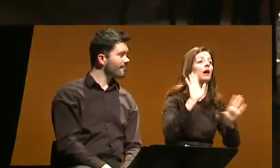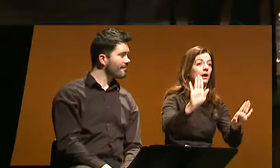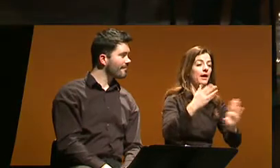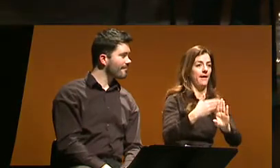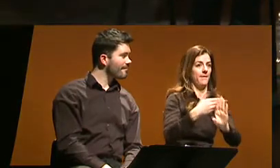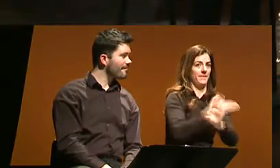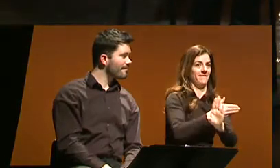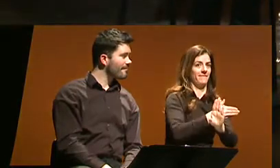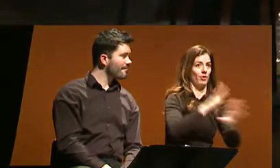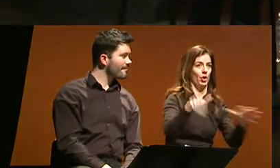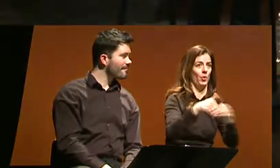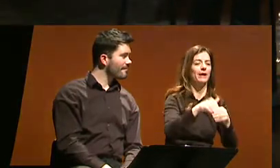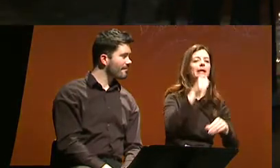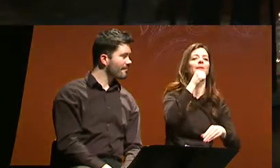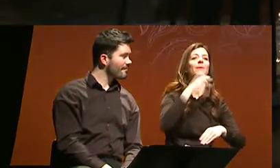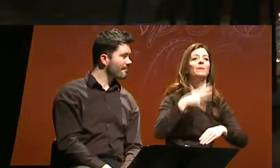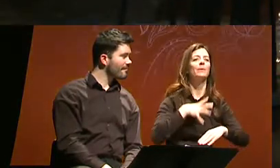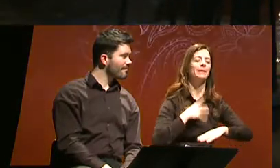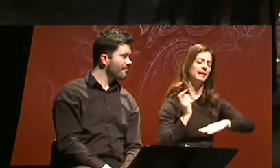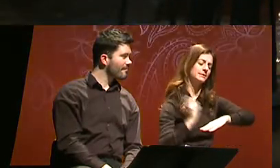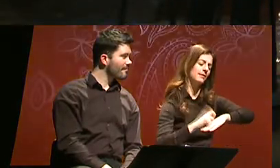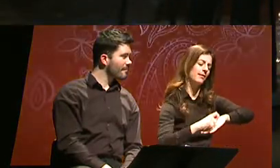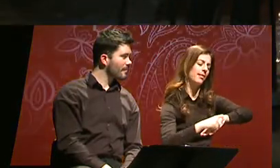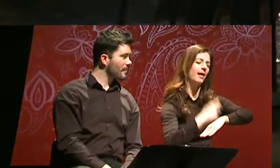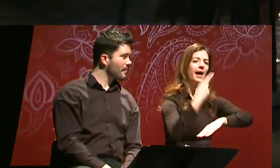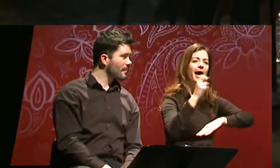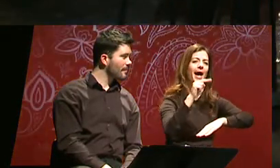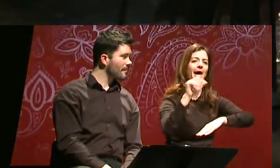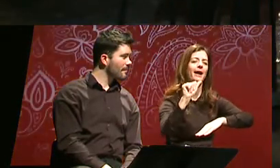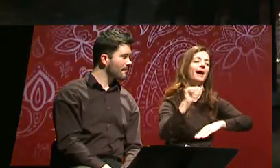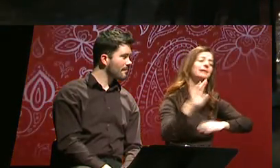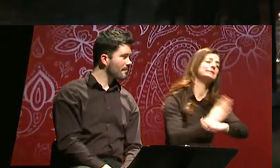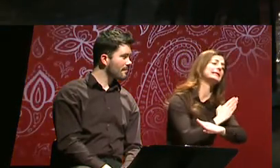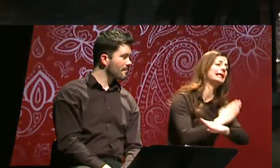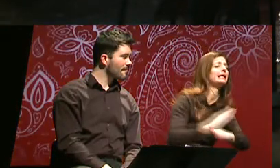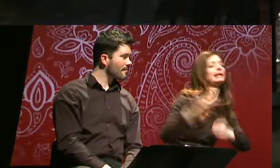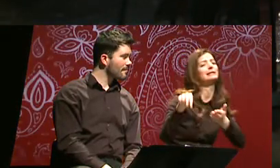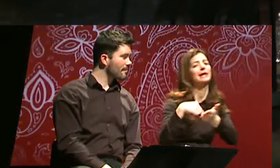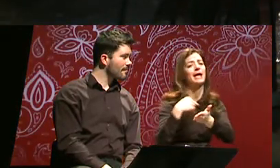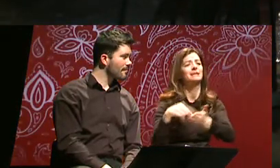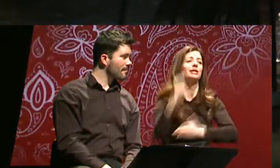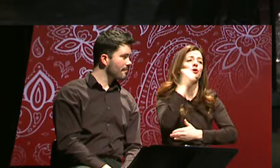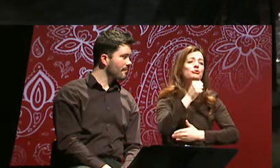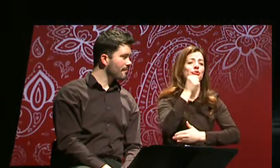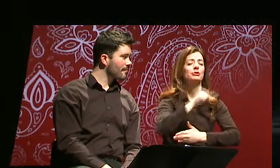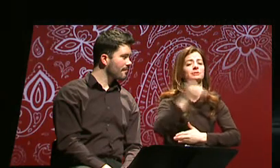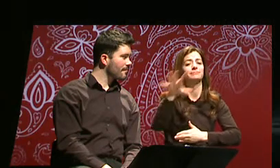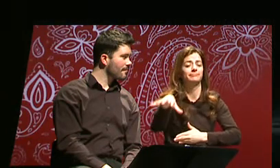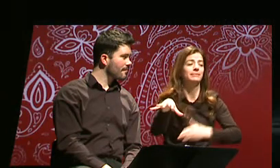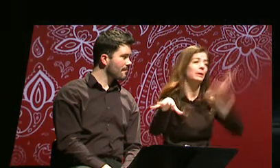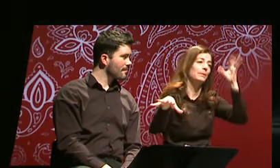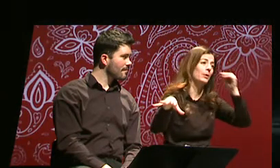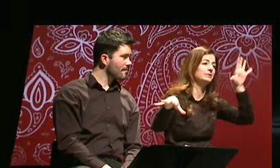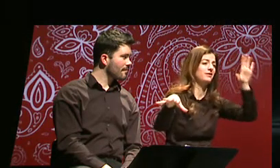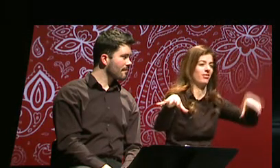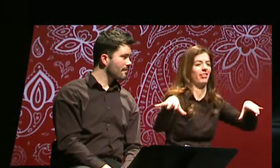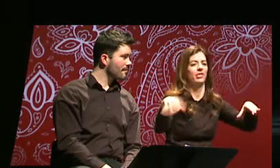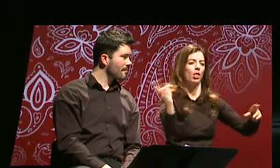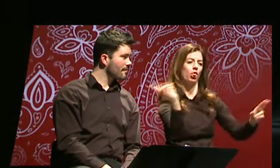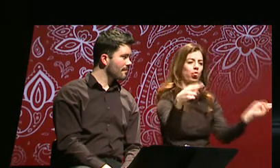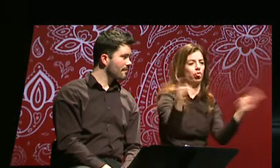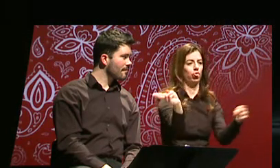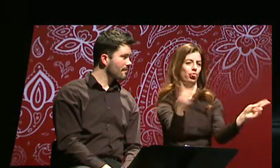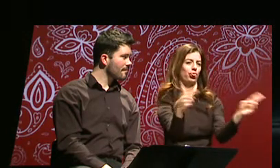bride is decorated with henna. There's singing and dancing. There's a girl's side, and there's a boy's side. There's a lot of trash talking and a